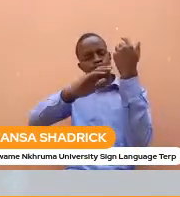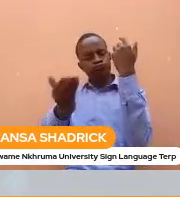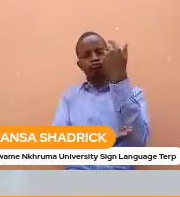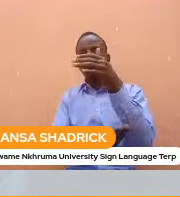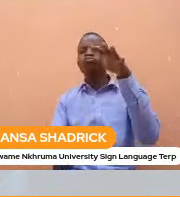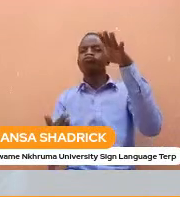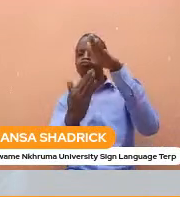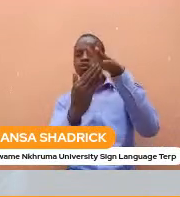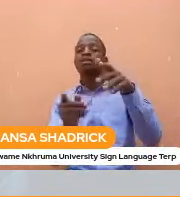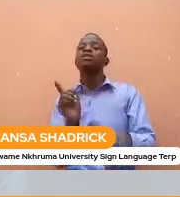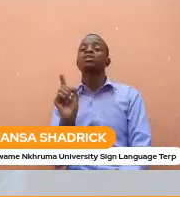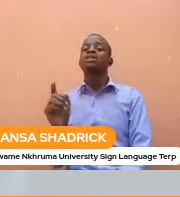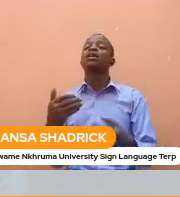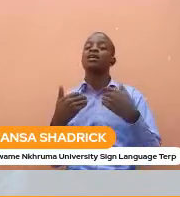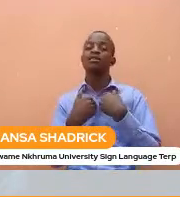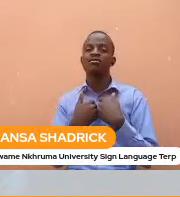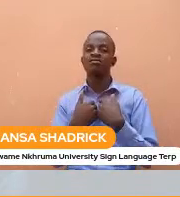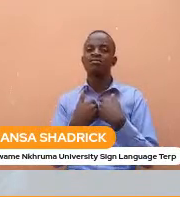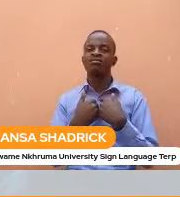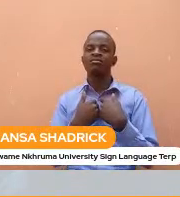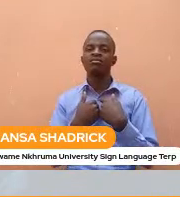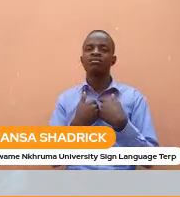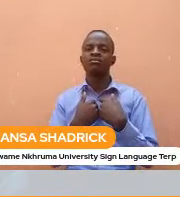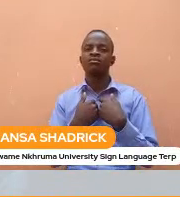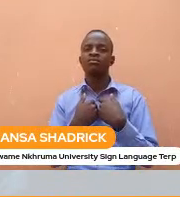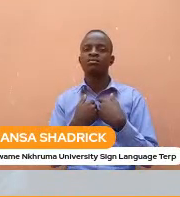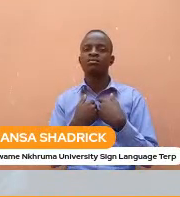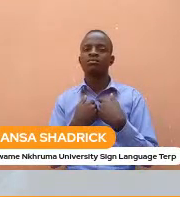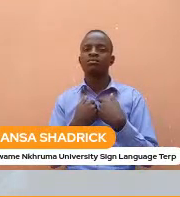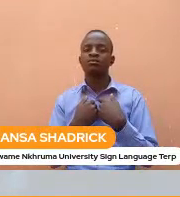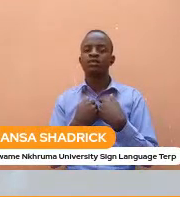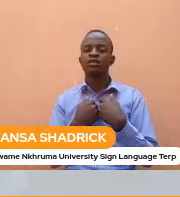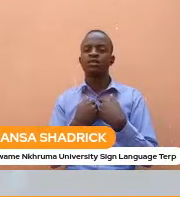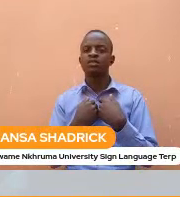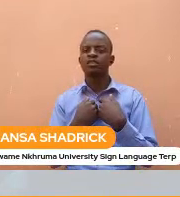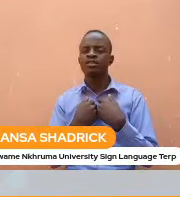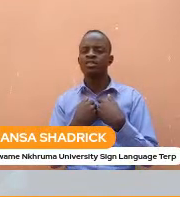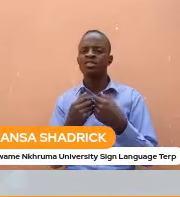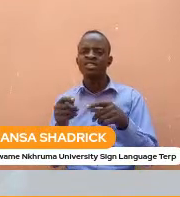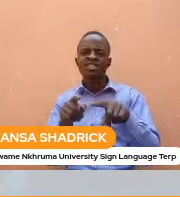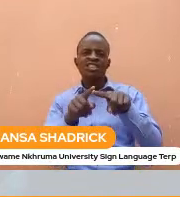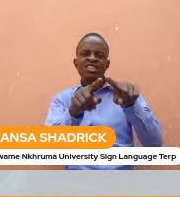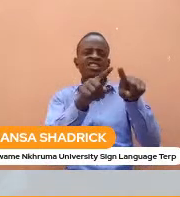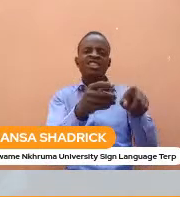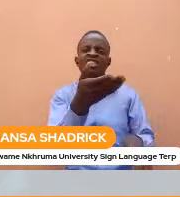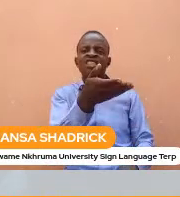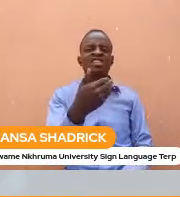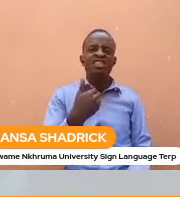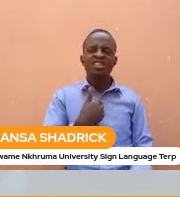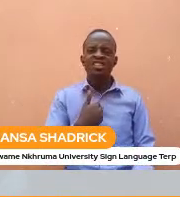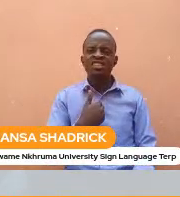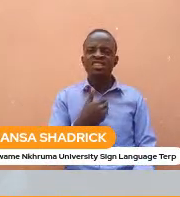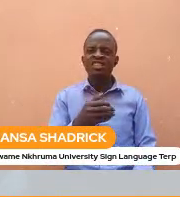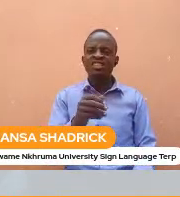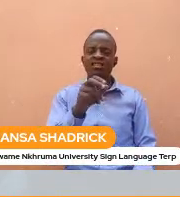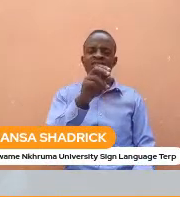Yeah. So apart from that, we also have sterilization. For sterilization,